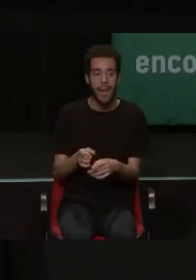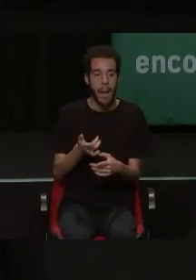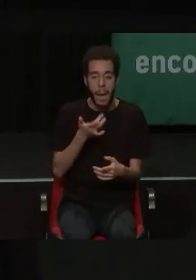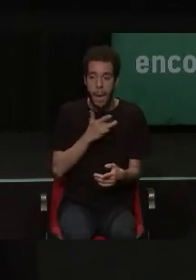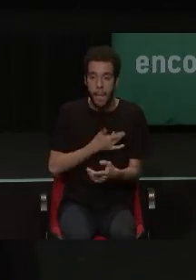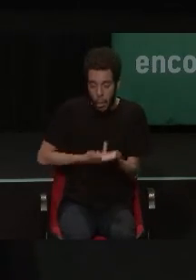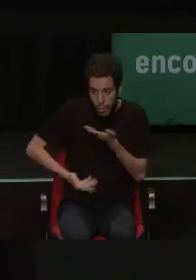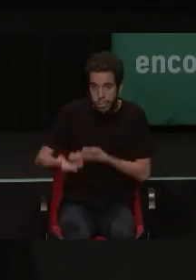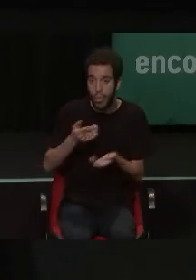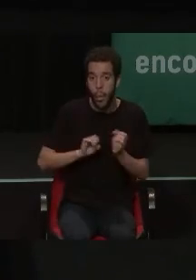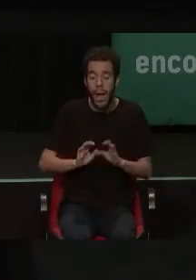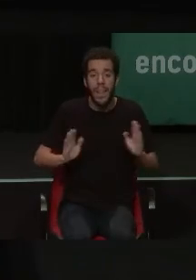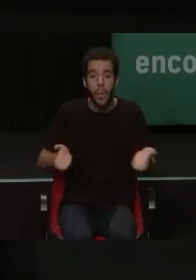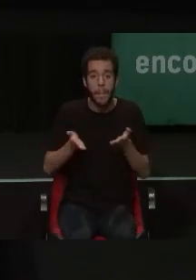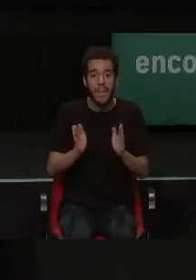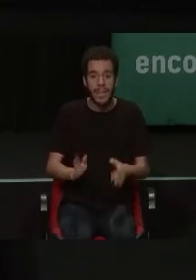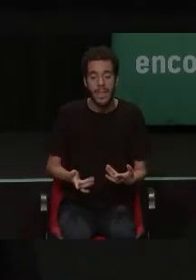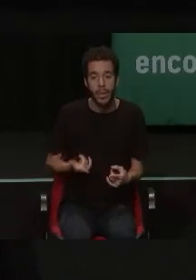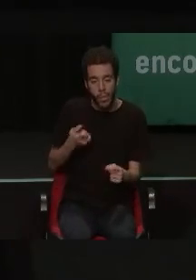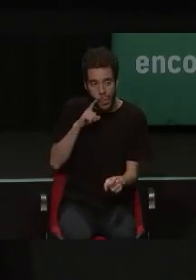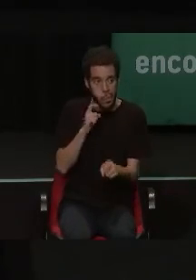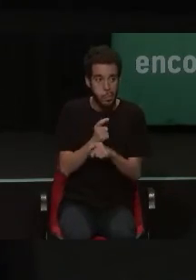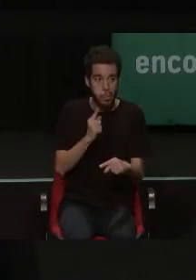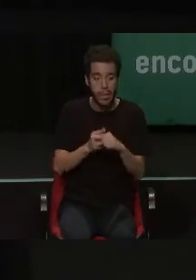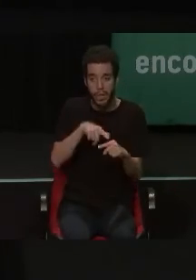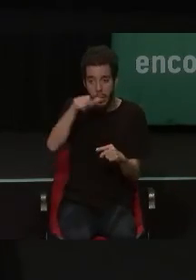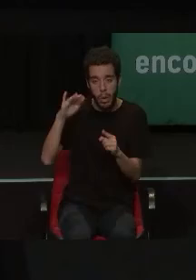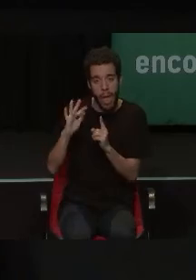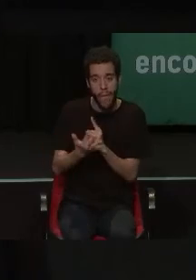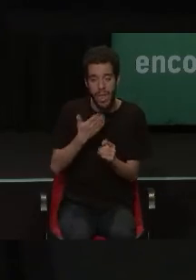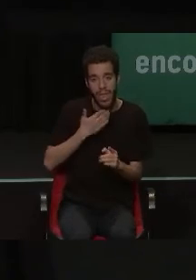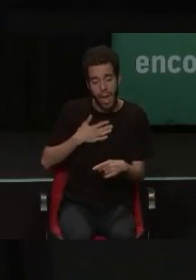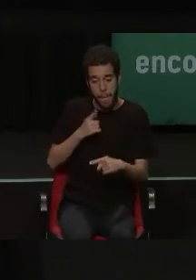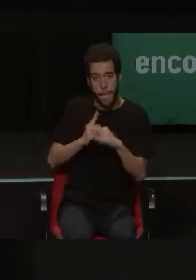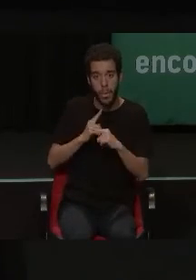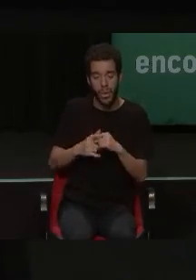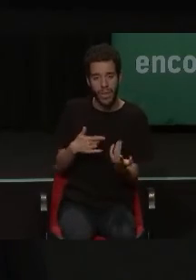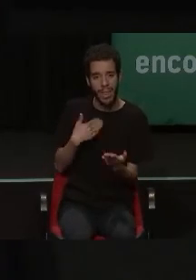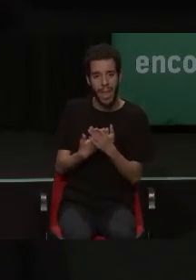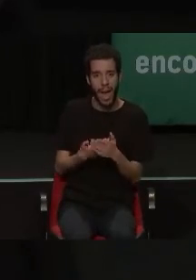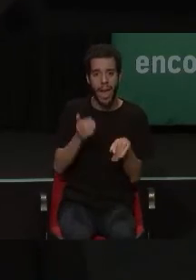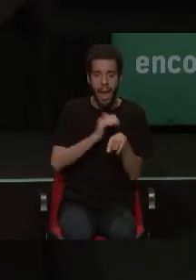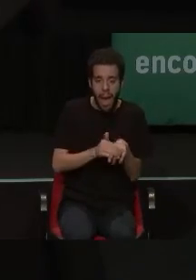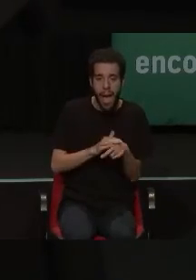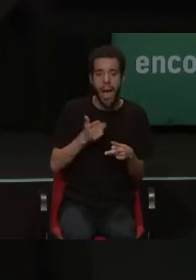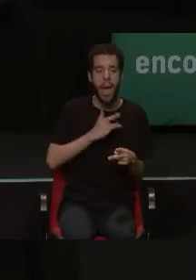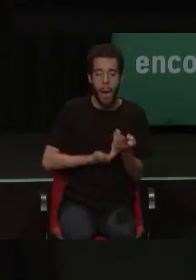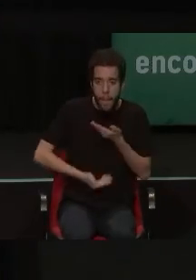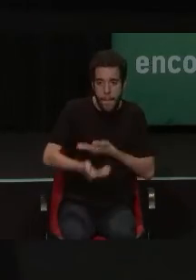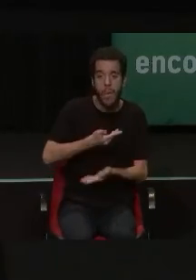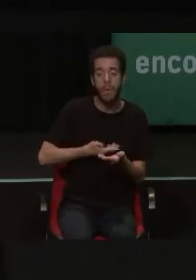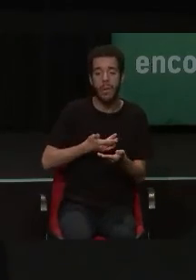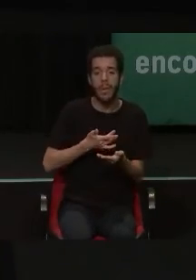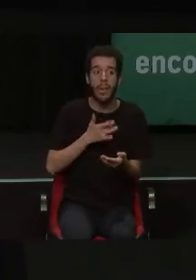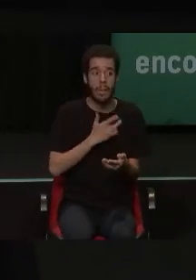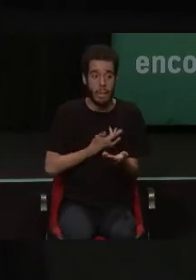them affection and love. They always need this positive love from others who are there to give them comfort, love,